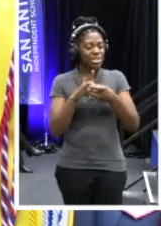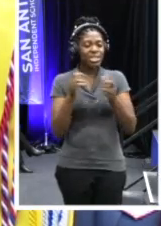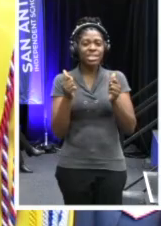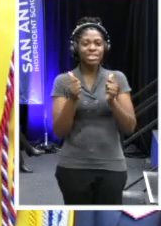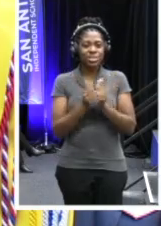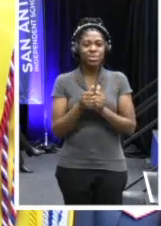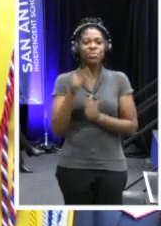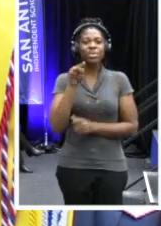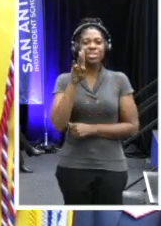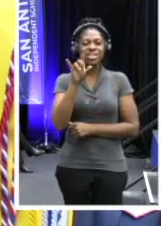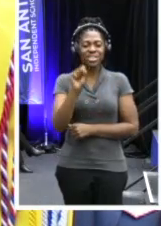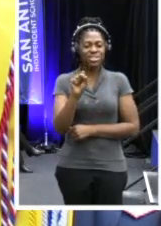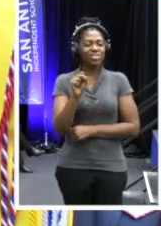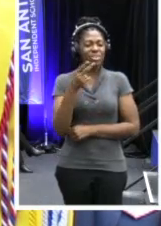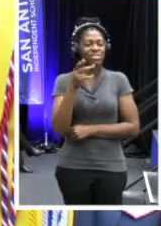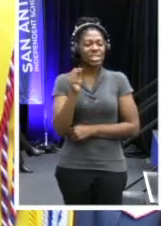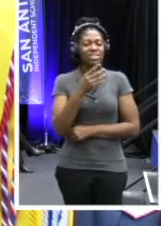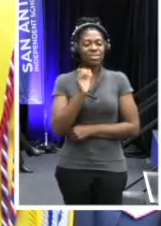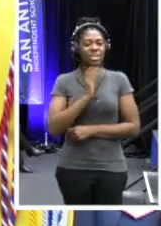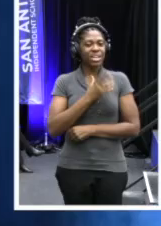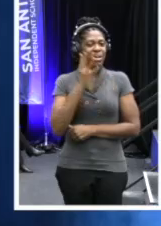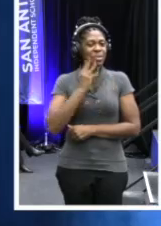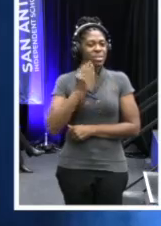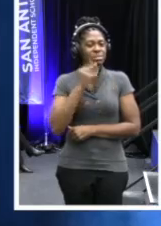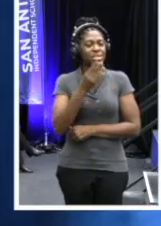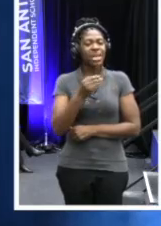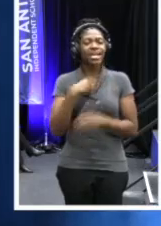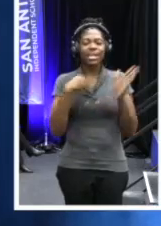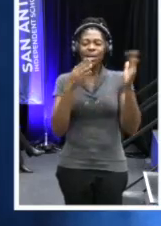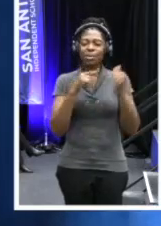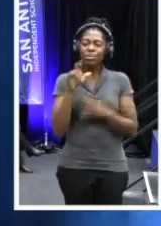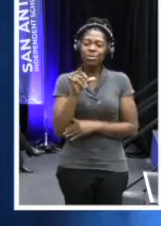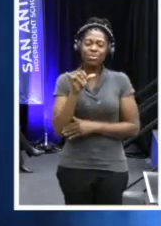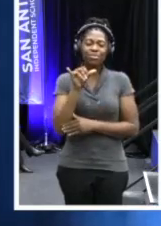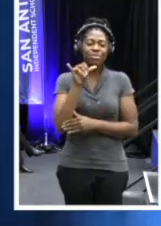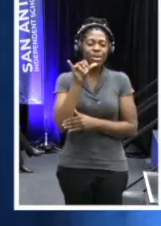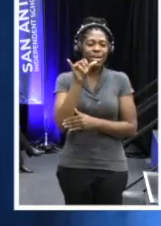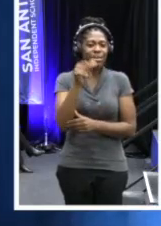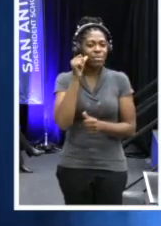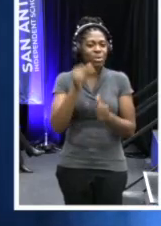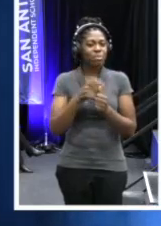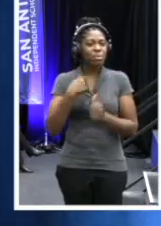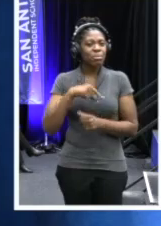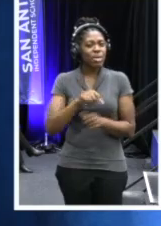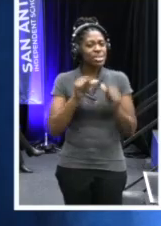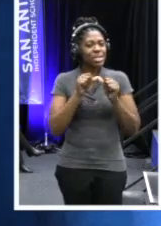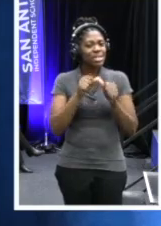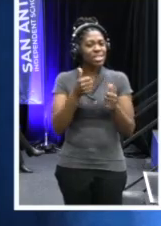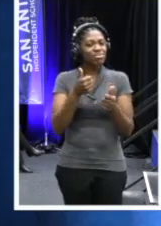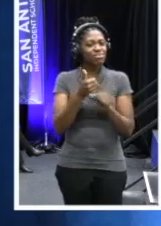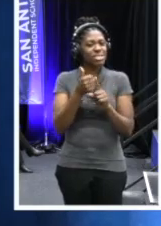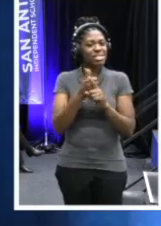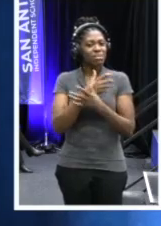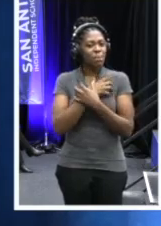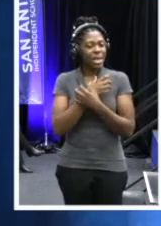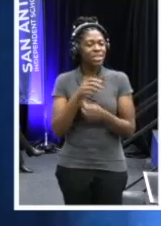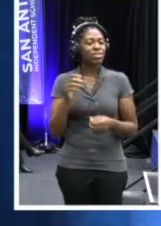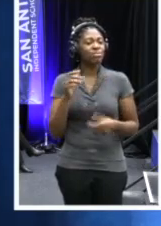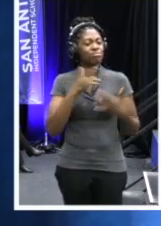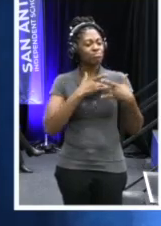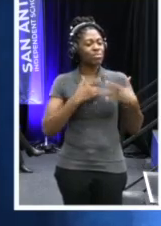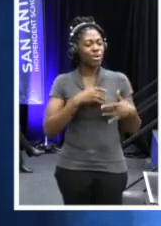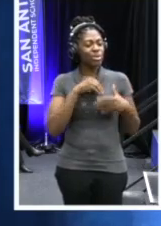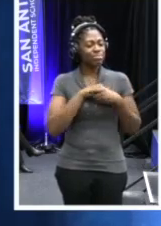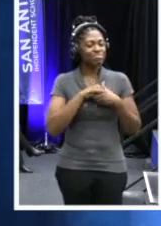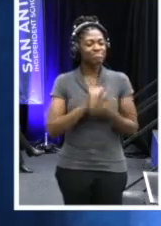College High School experience, and I hope you will forever remain a Panther in your heart. The one piece of advice I would like to offer